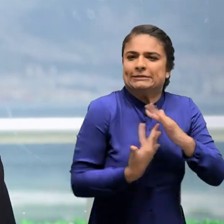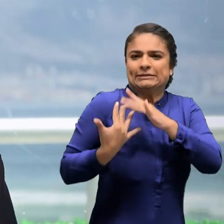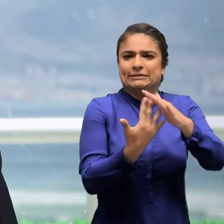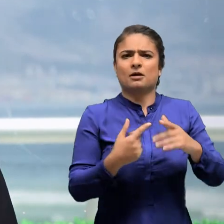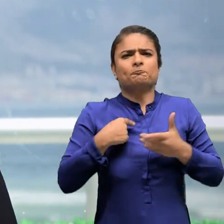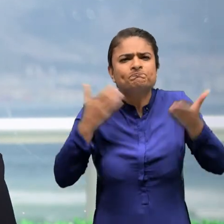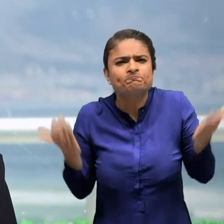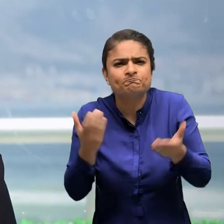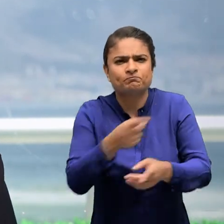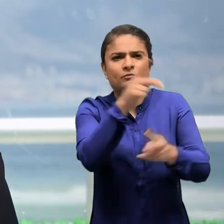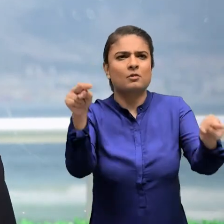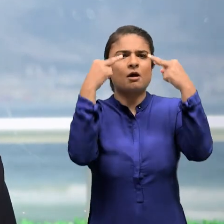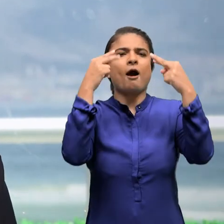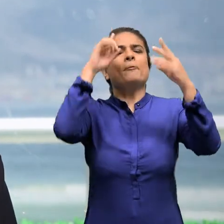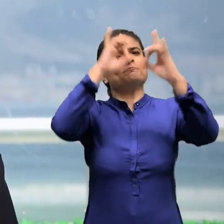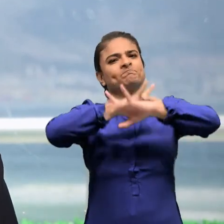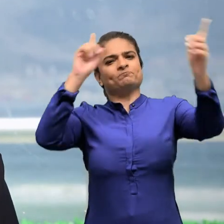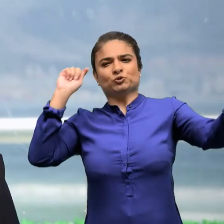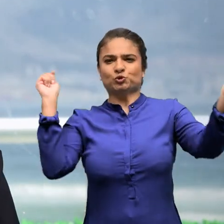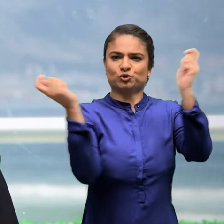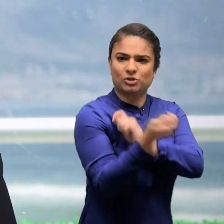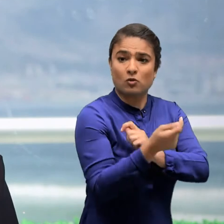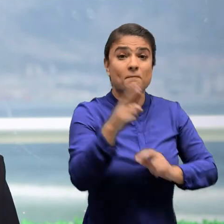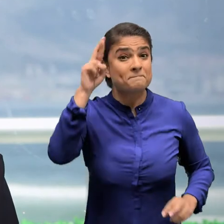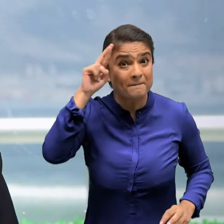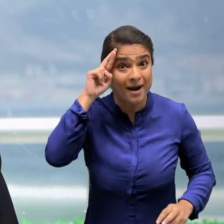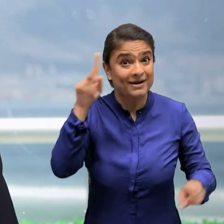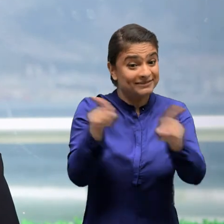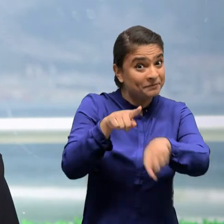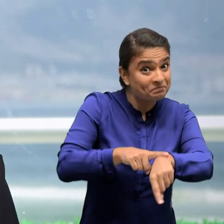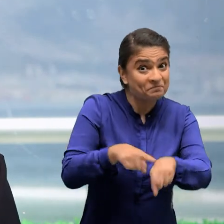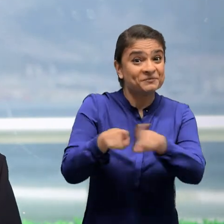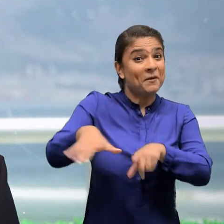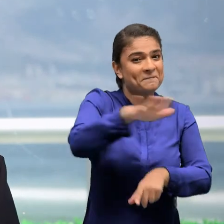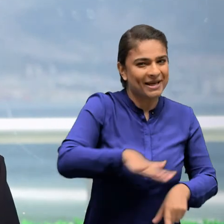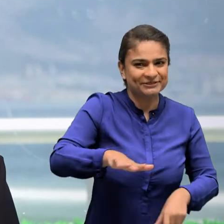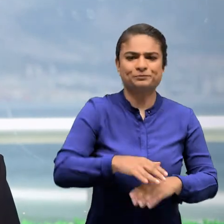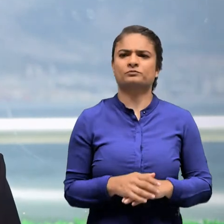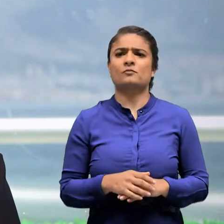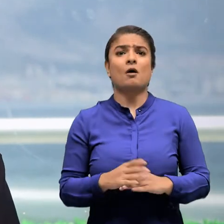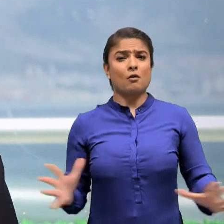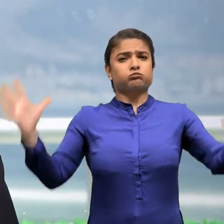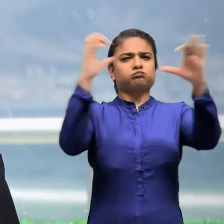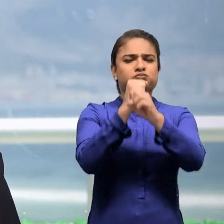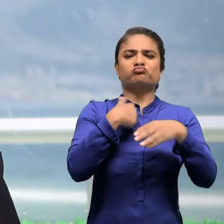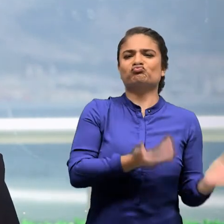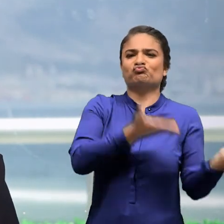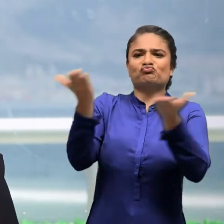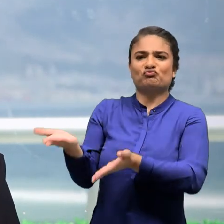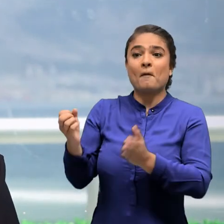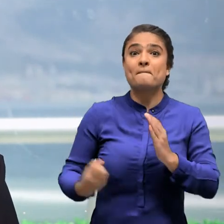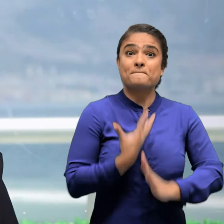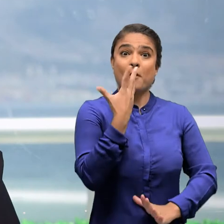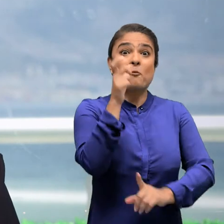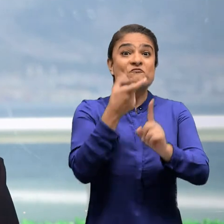en dat jy jou denkwyse uitgebrei het. Onthou, volgende week, dieselfde tyd, dieselfde plek. In closing, we leave you